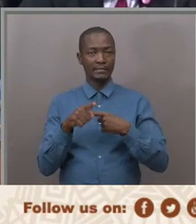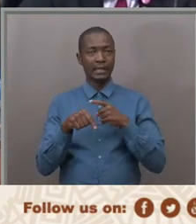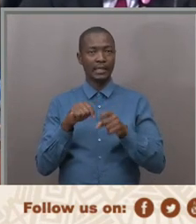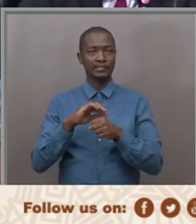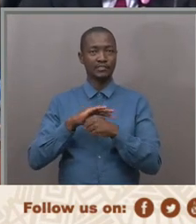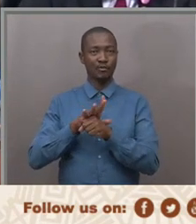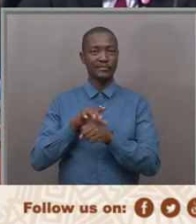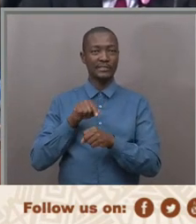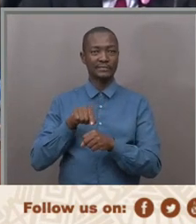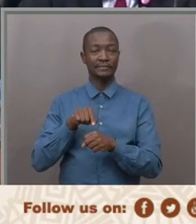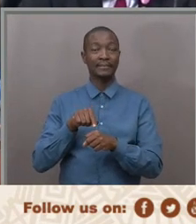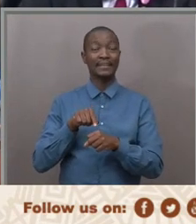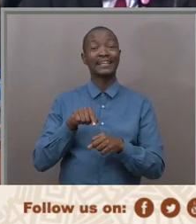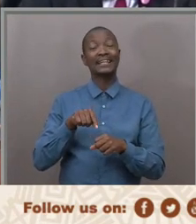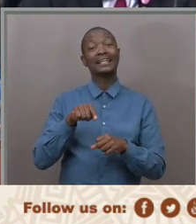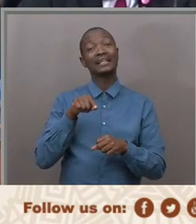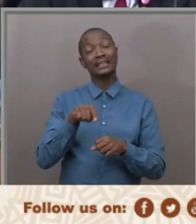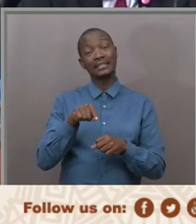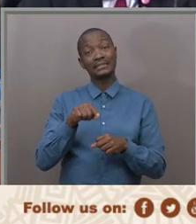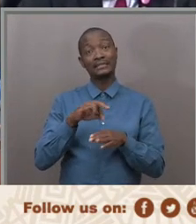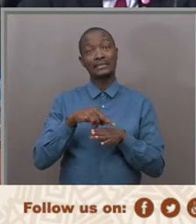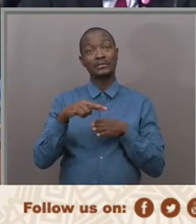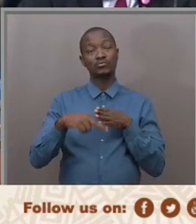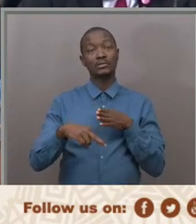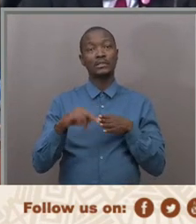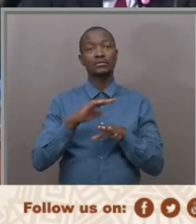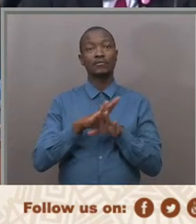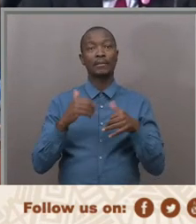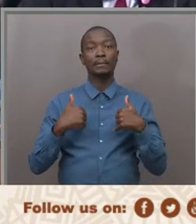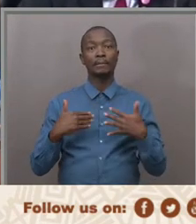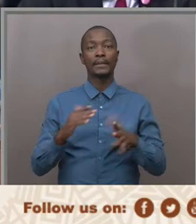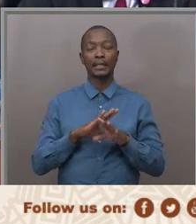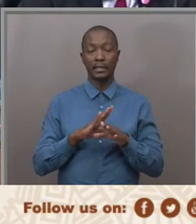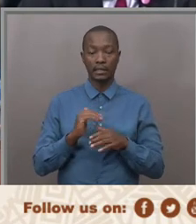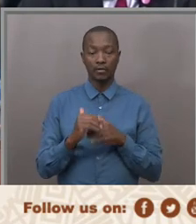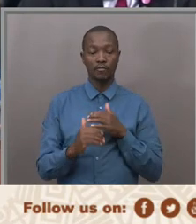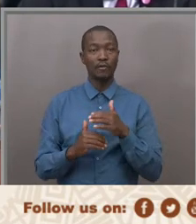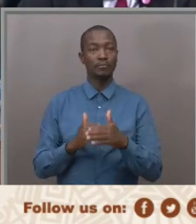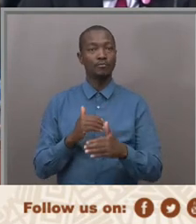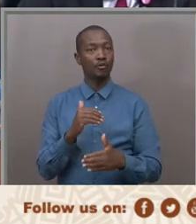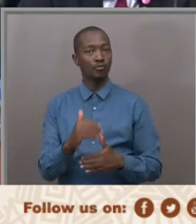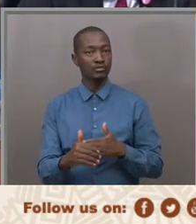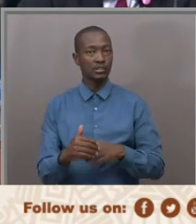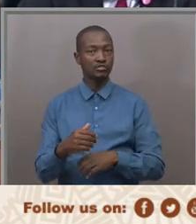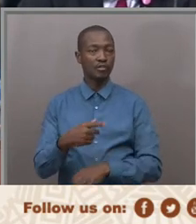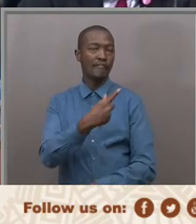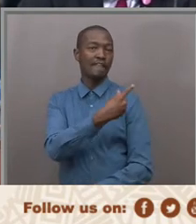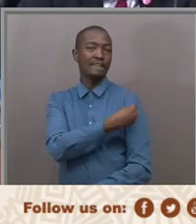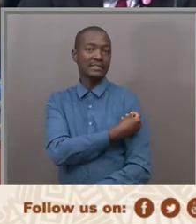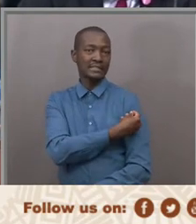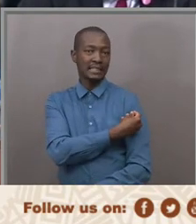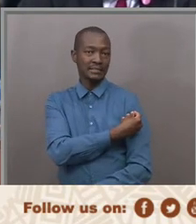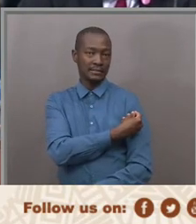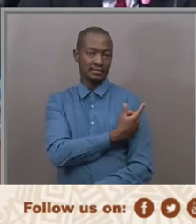And this is as a result of beginning a process of vaccinating